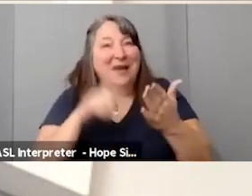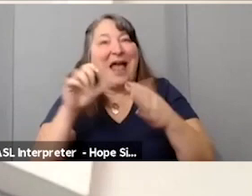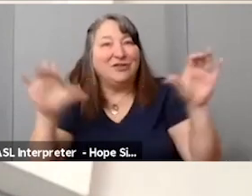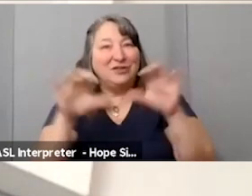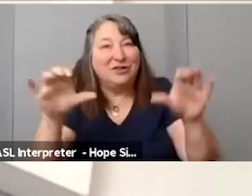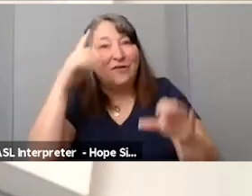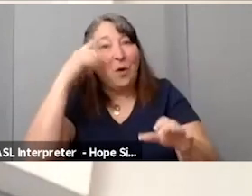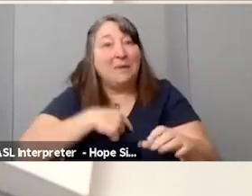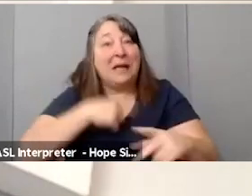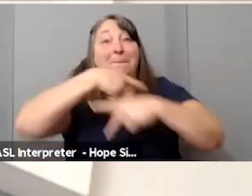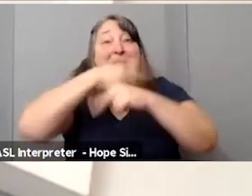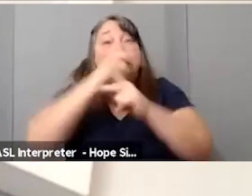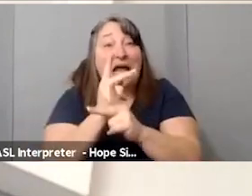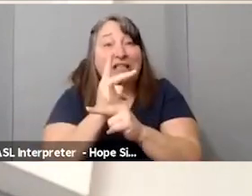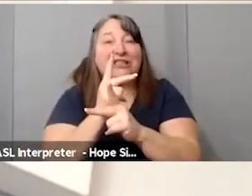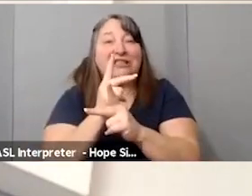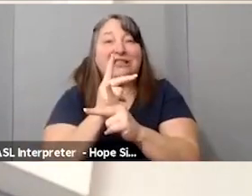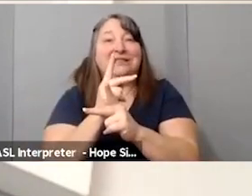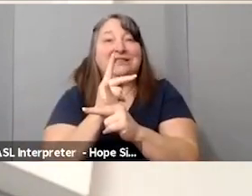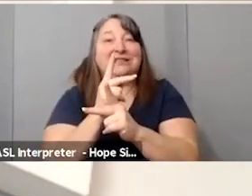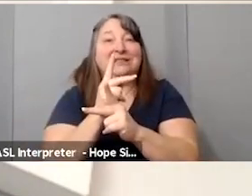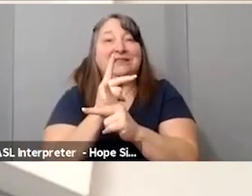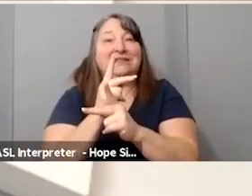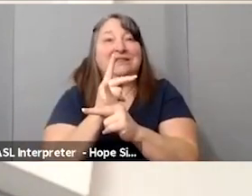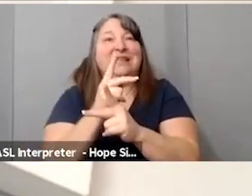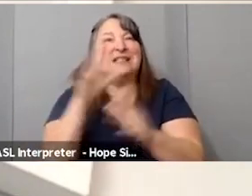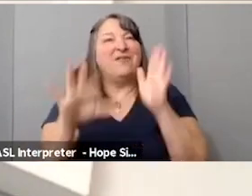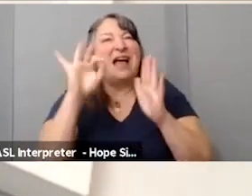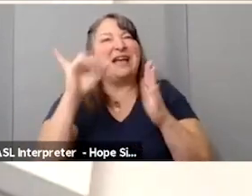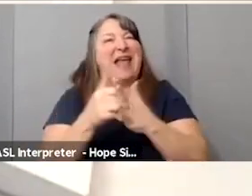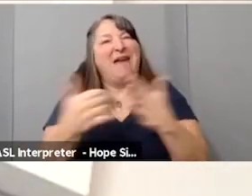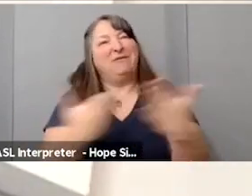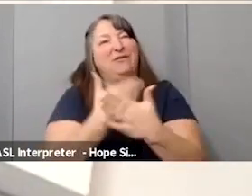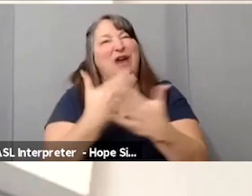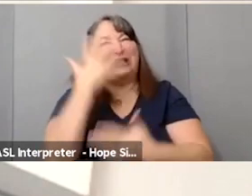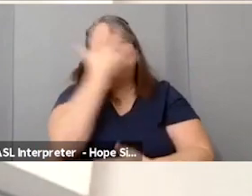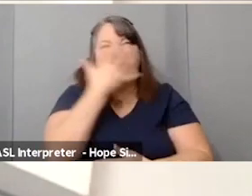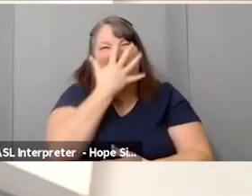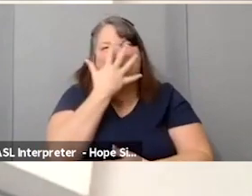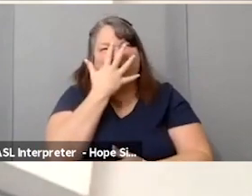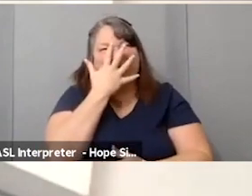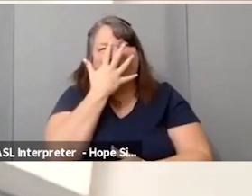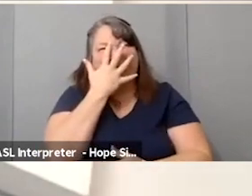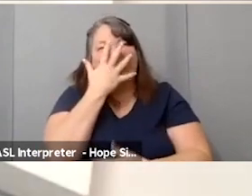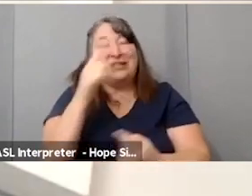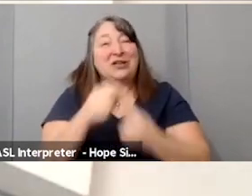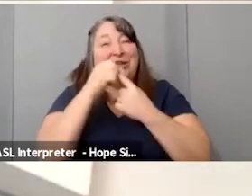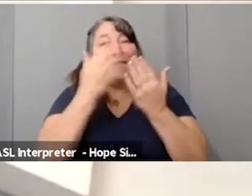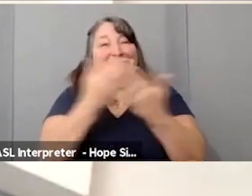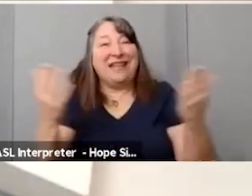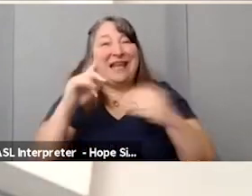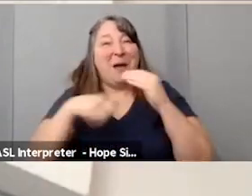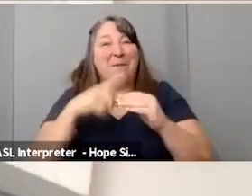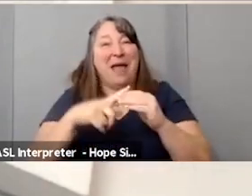producing, really it's just finding that fresh face. I think the unique thing about Kronicle Media and what we do